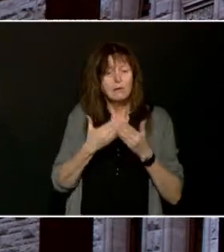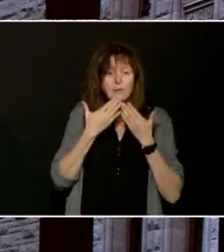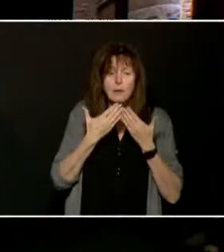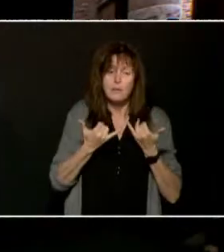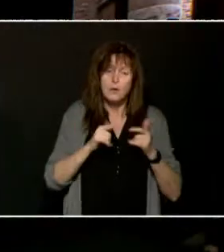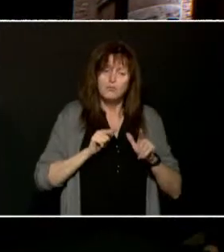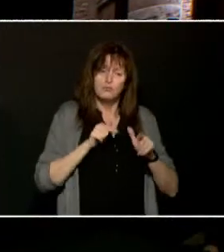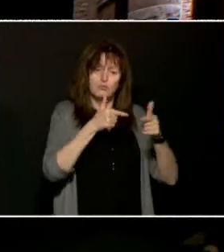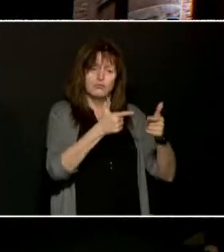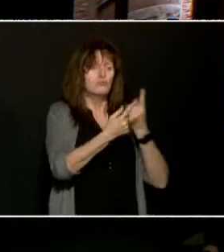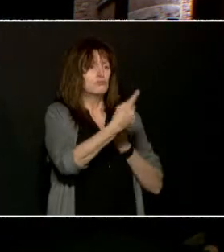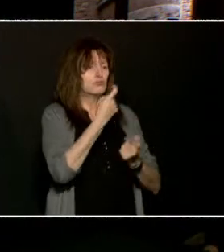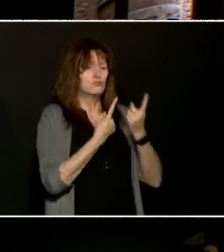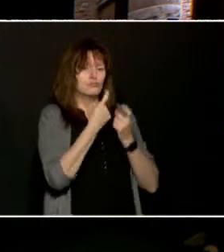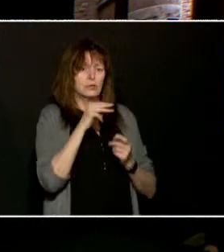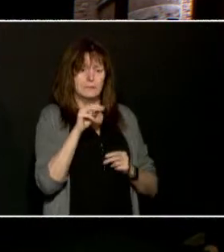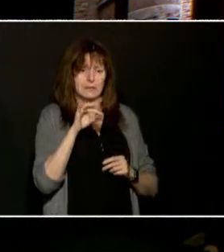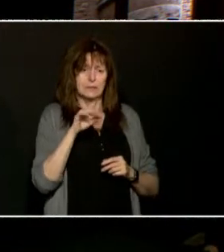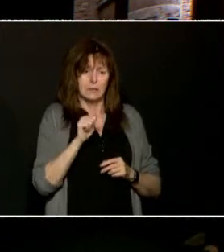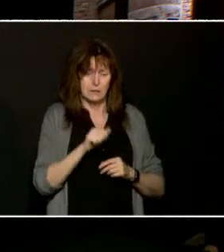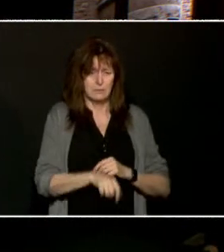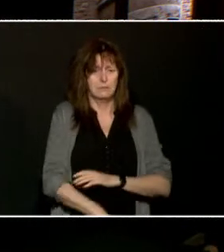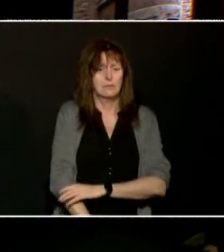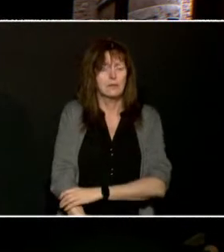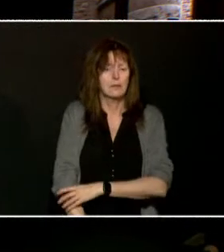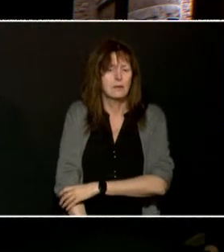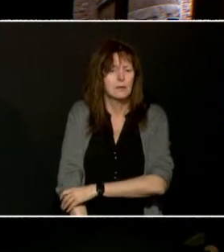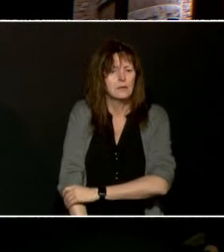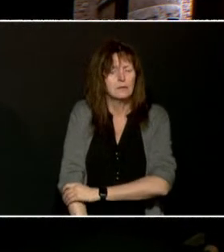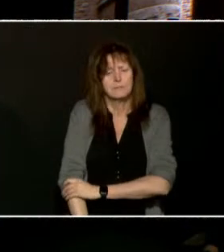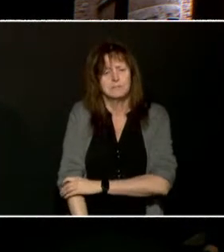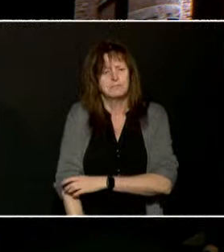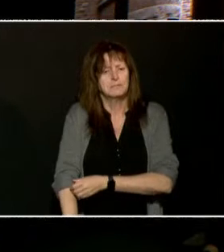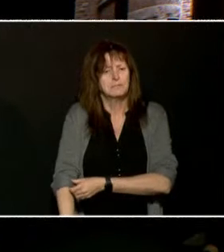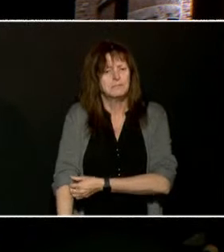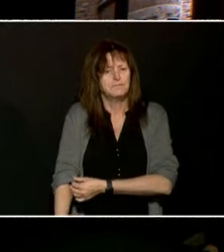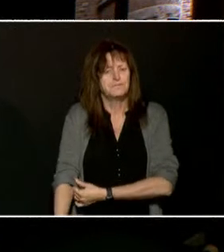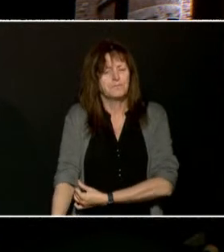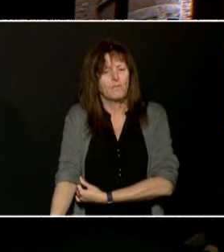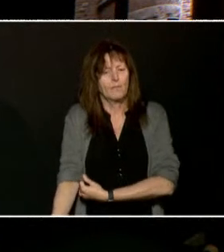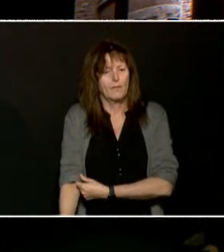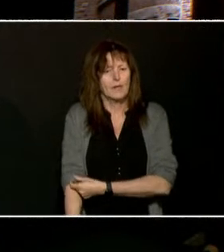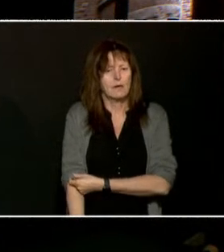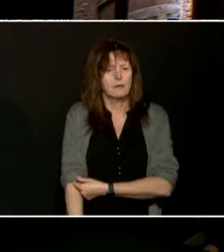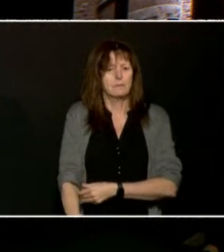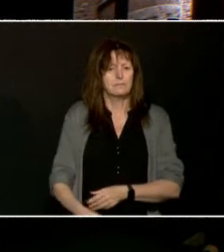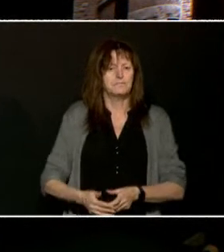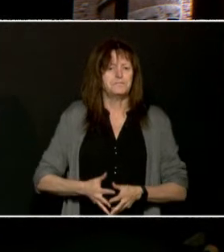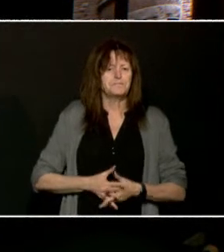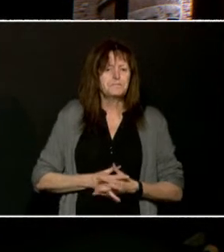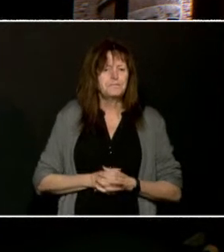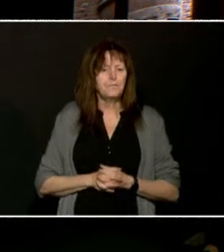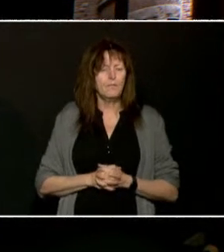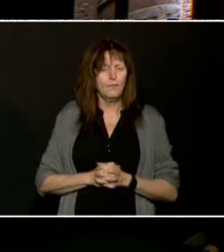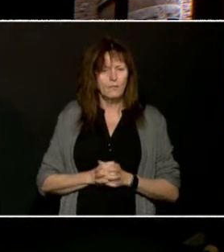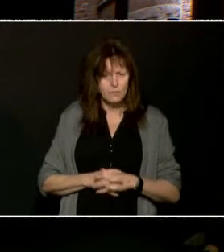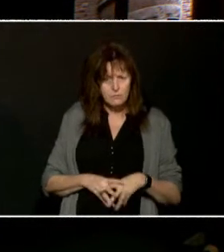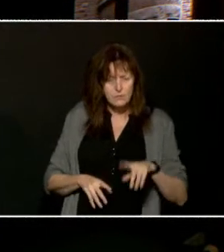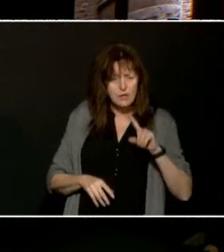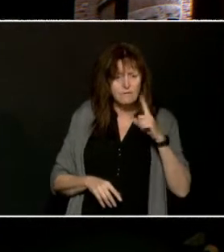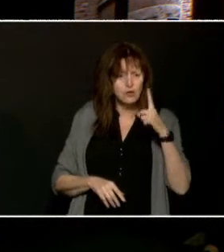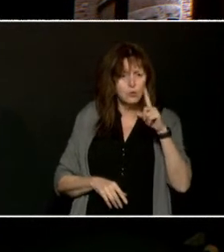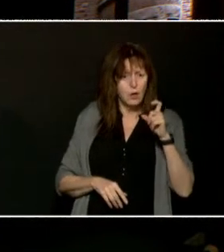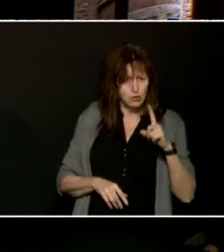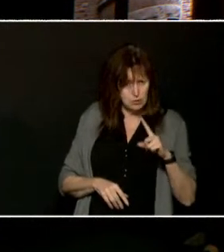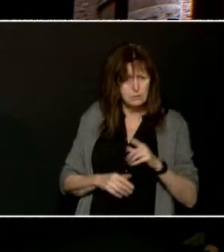questions. We'll go to the phone lines. Just a reminder, one question, one follow-up. Over to the first question, please. Arenda